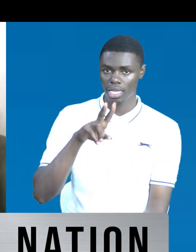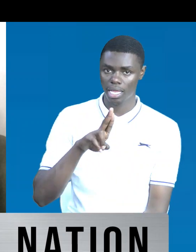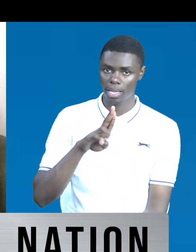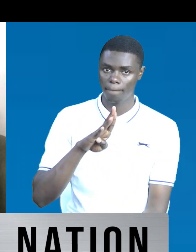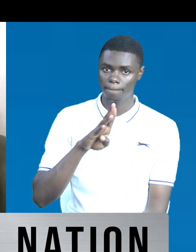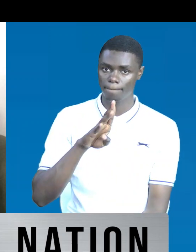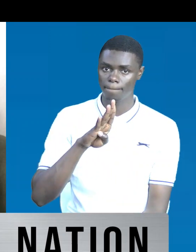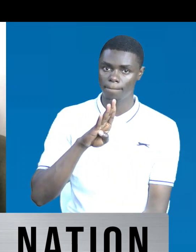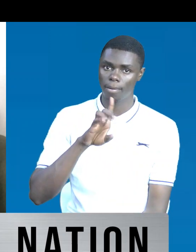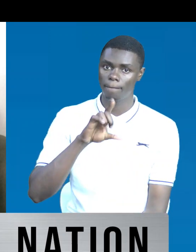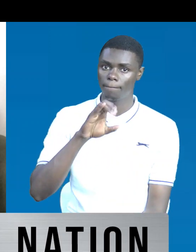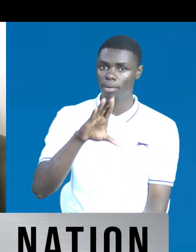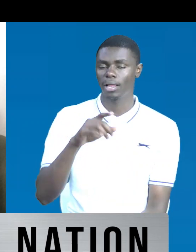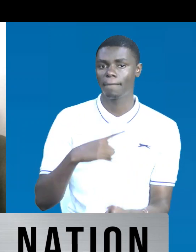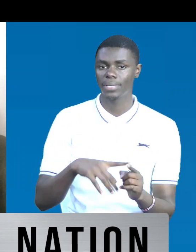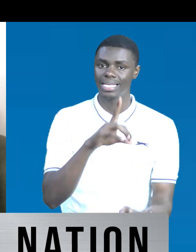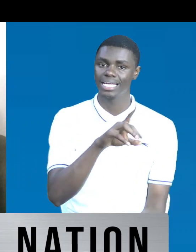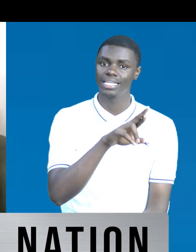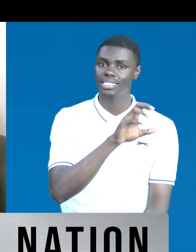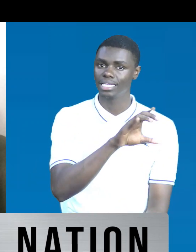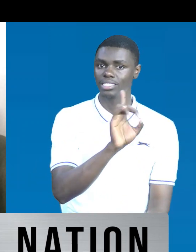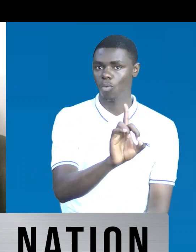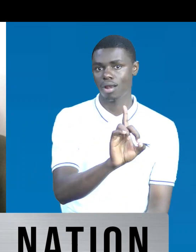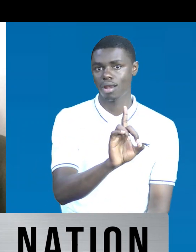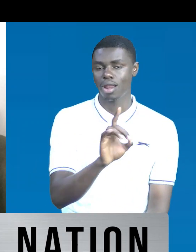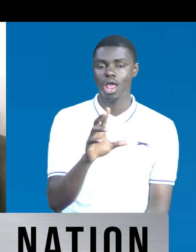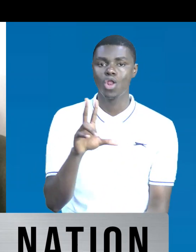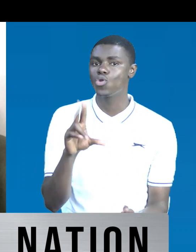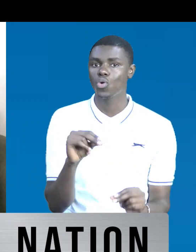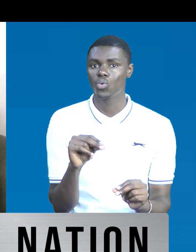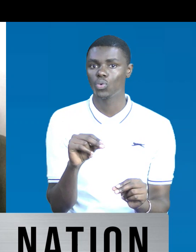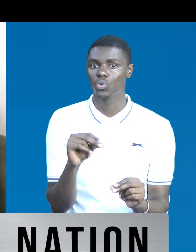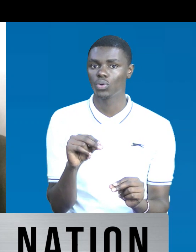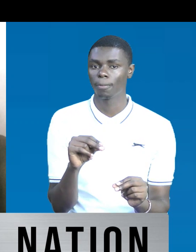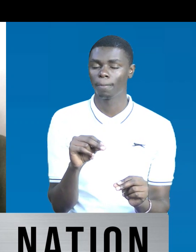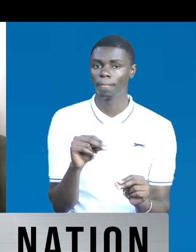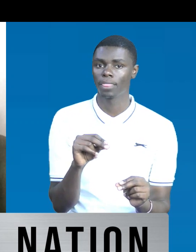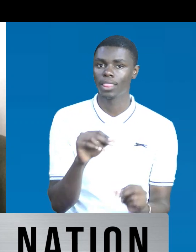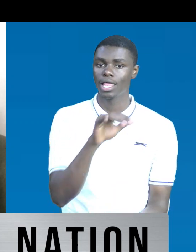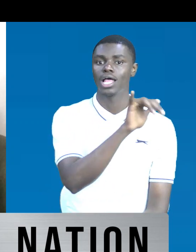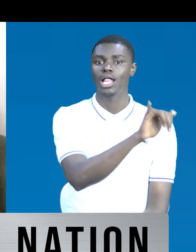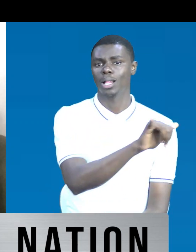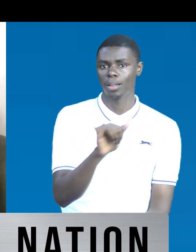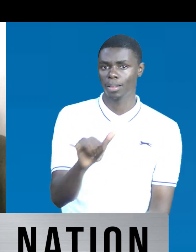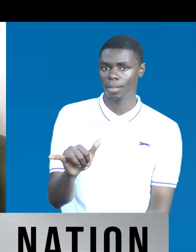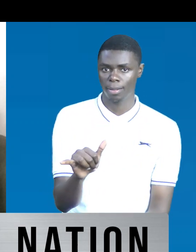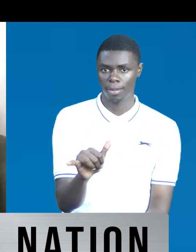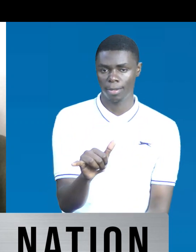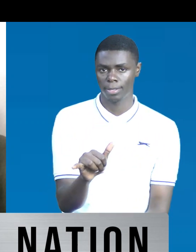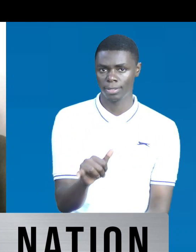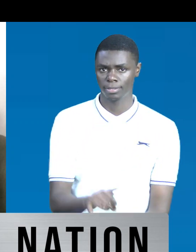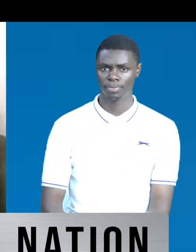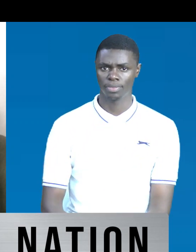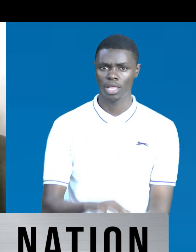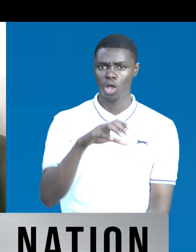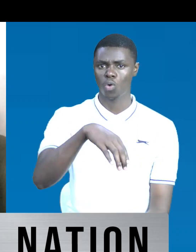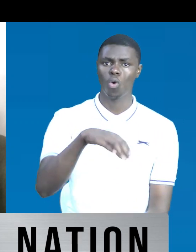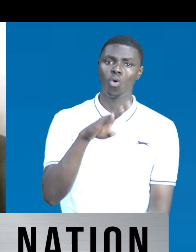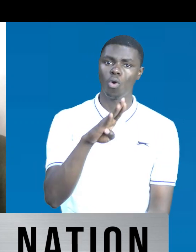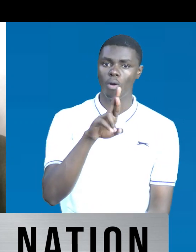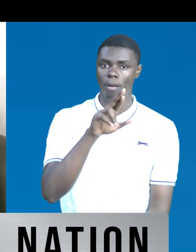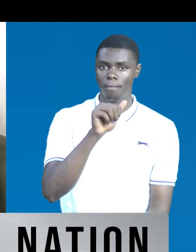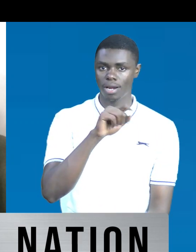DRC is just one. Oh, okay. There's nothing like Congo Brazzaville. Yeah, those don't. Those were in